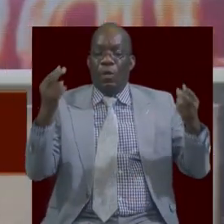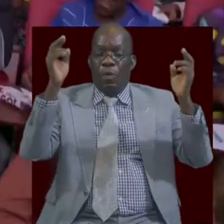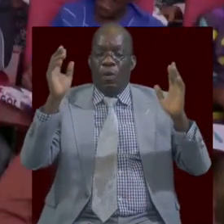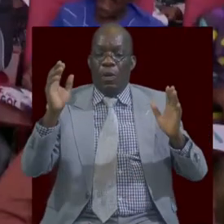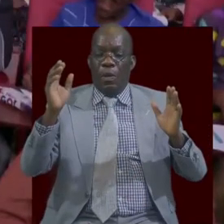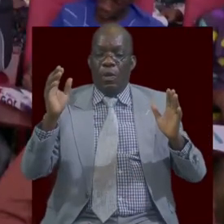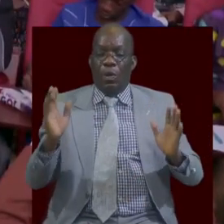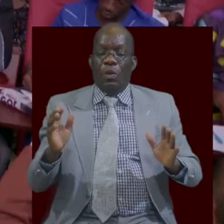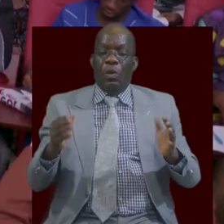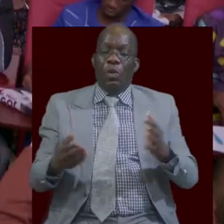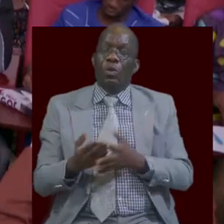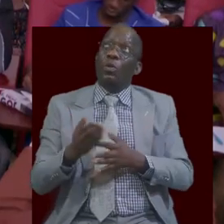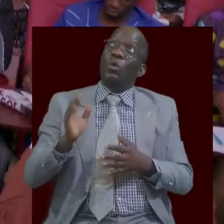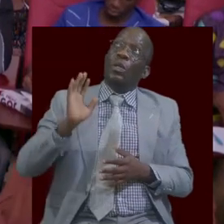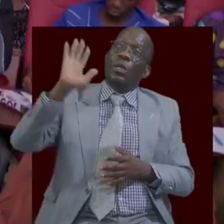be a victim.